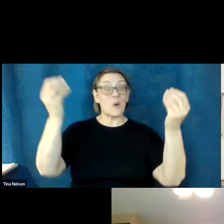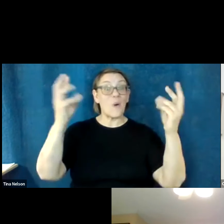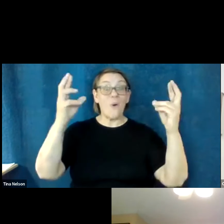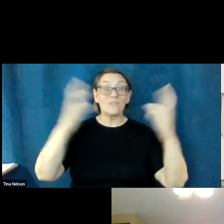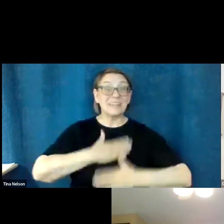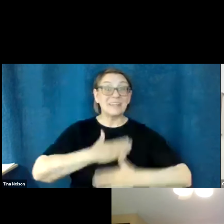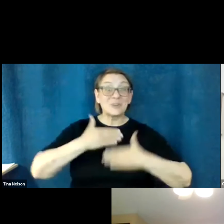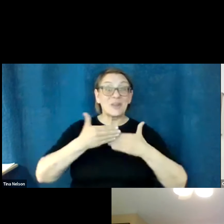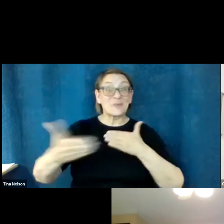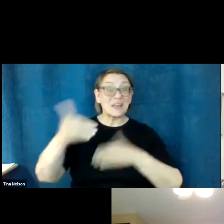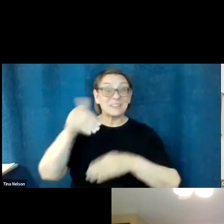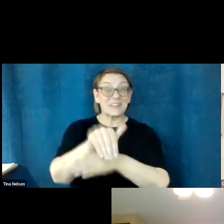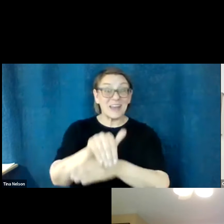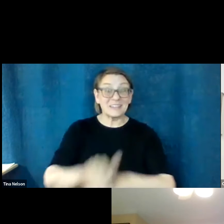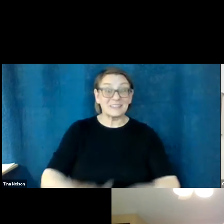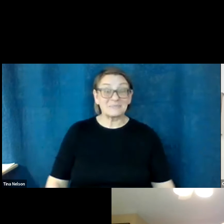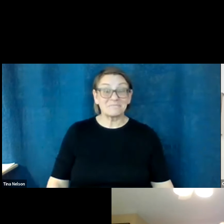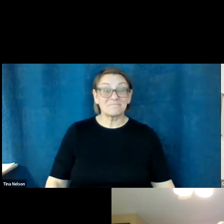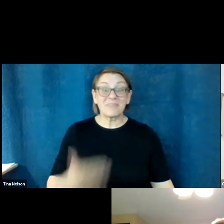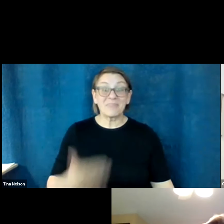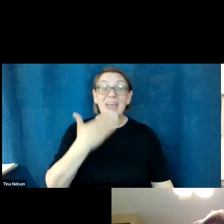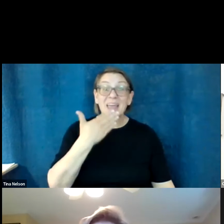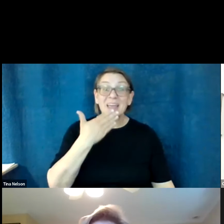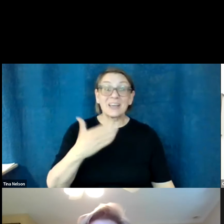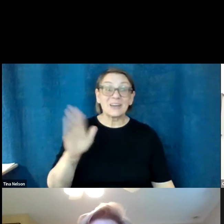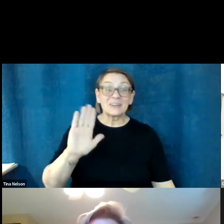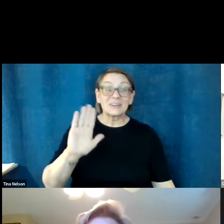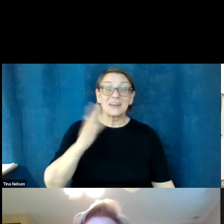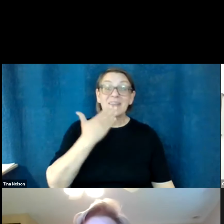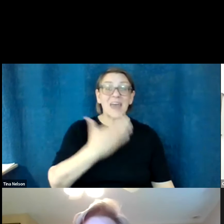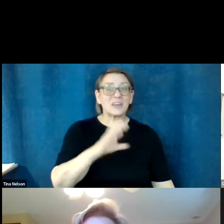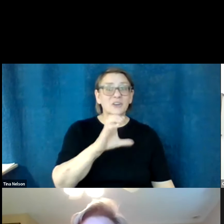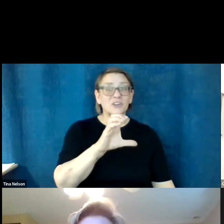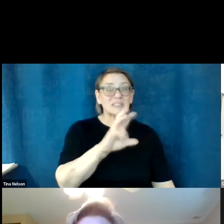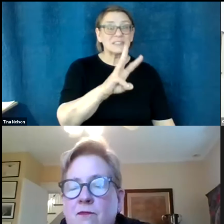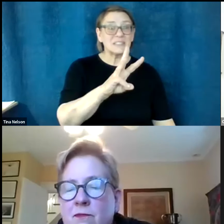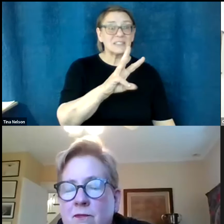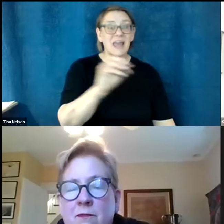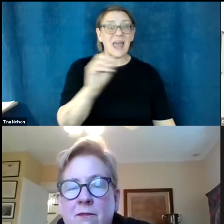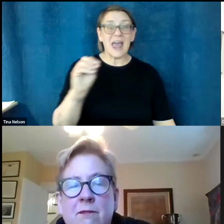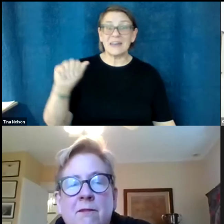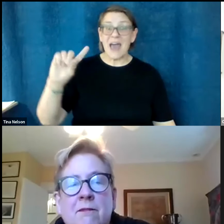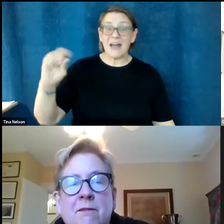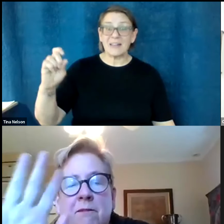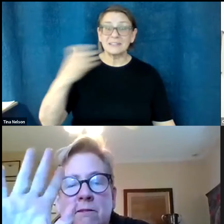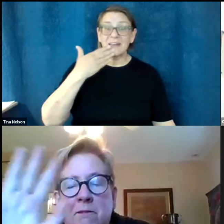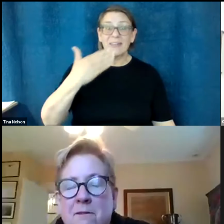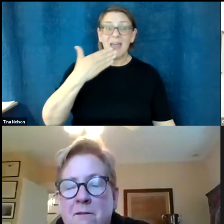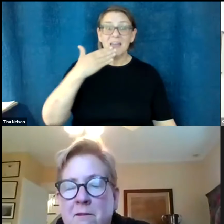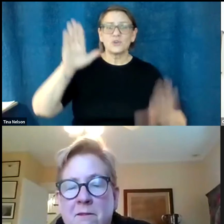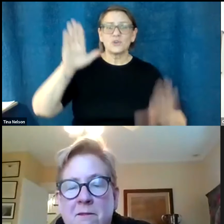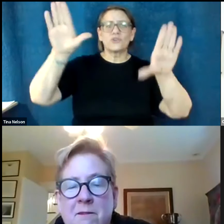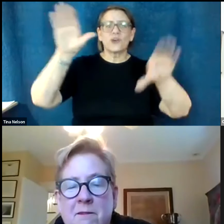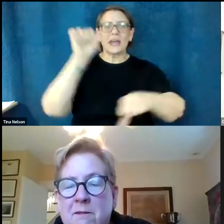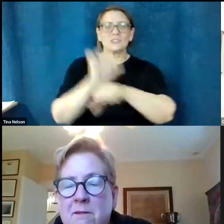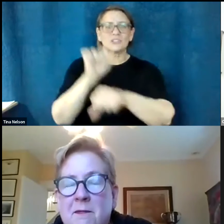enjoy your night. Thank you. Thank you, Christine and Alex. Bye everyone. job.